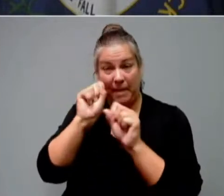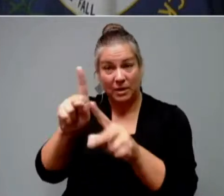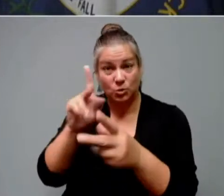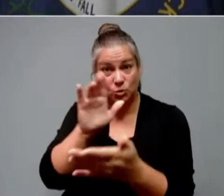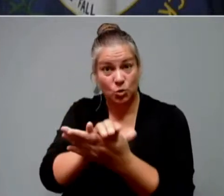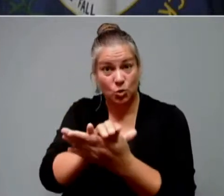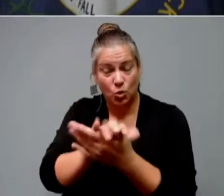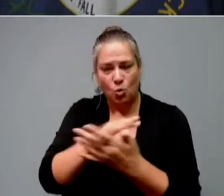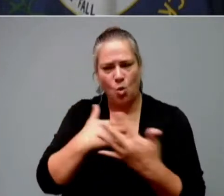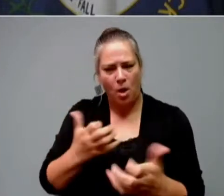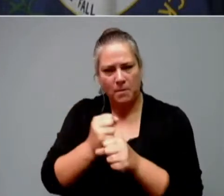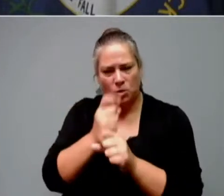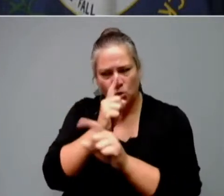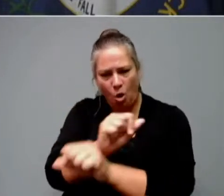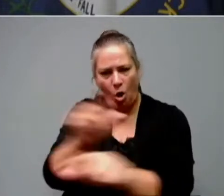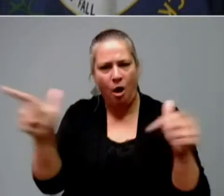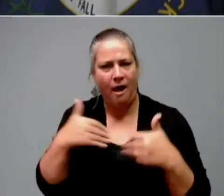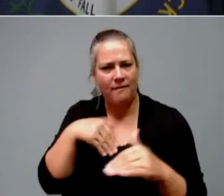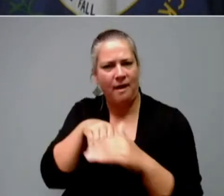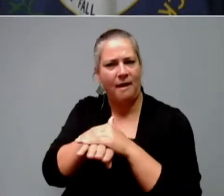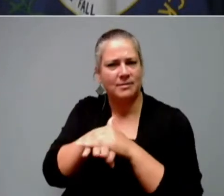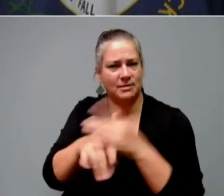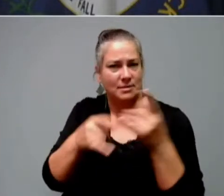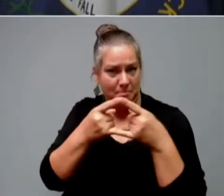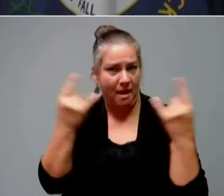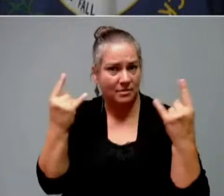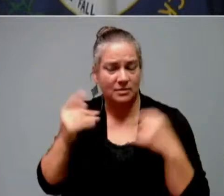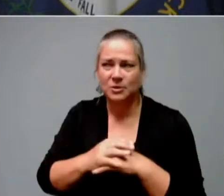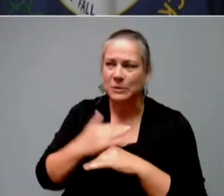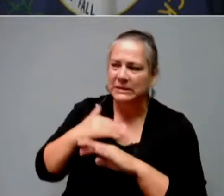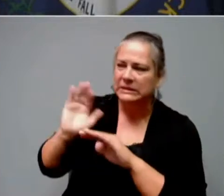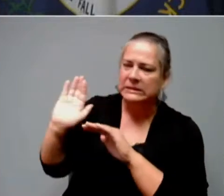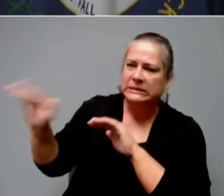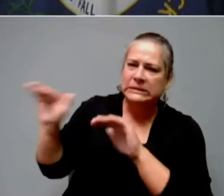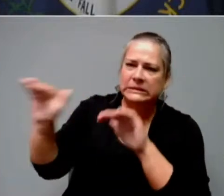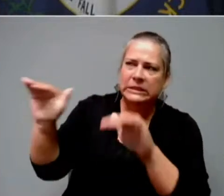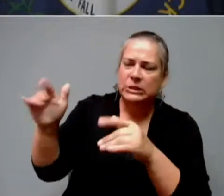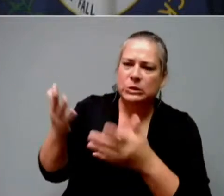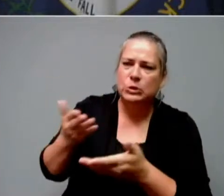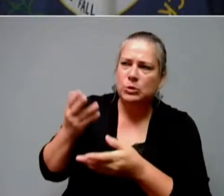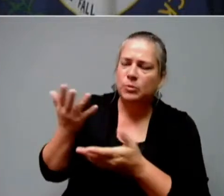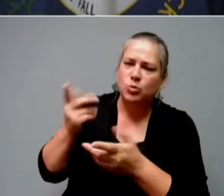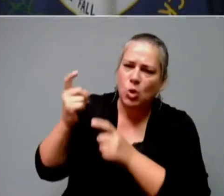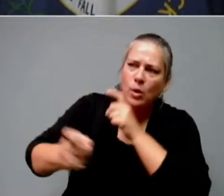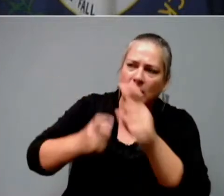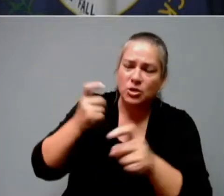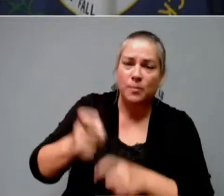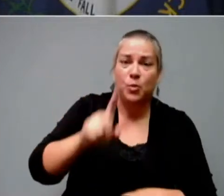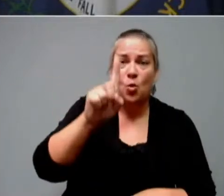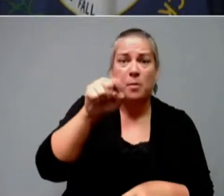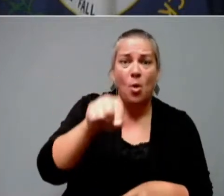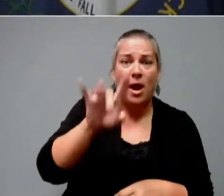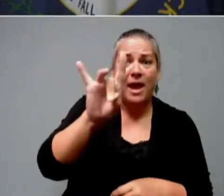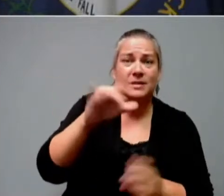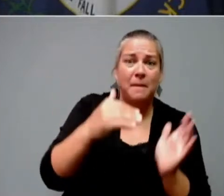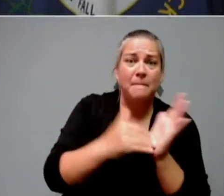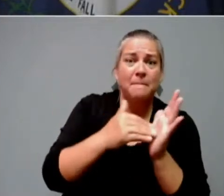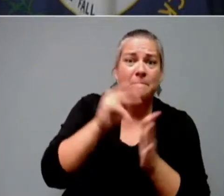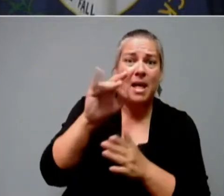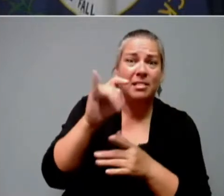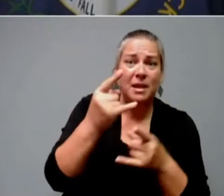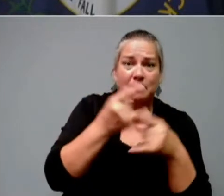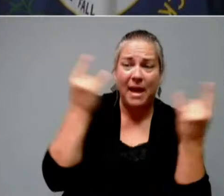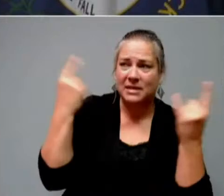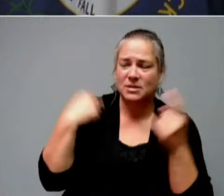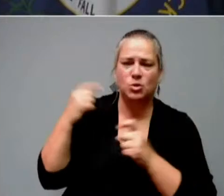protected. We encouraged donations and to date have received more than 1.8 million masks for our children.